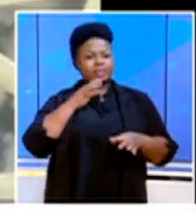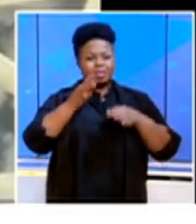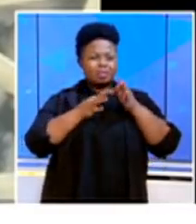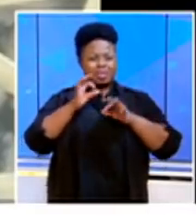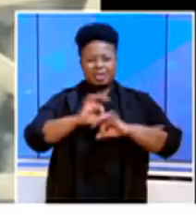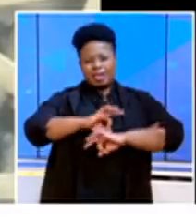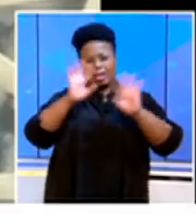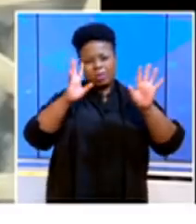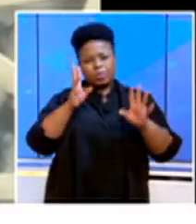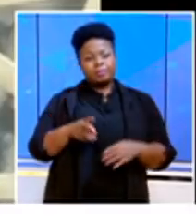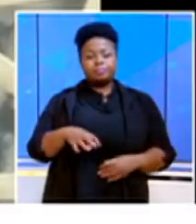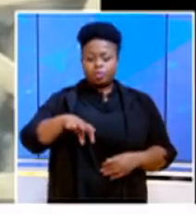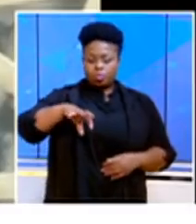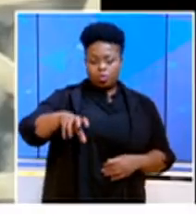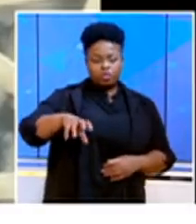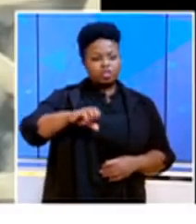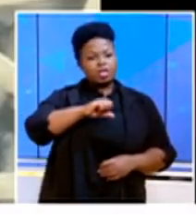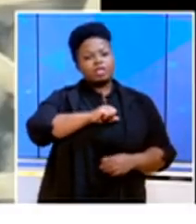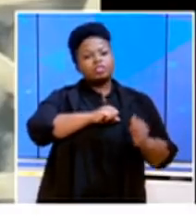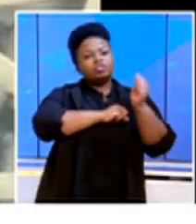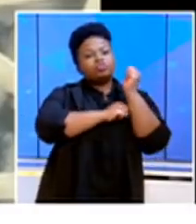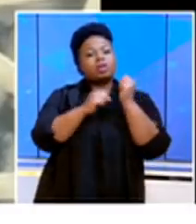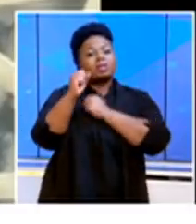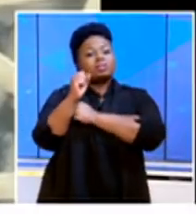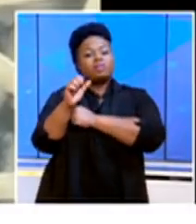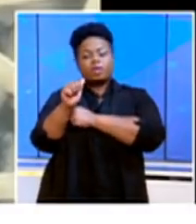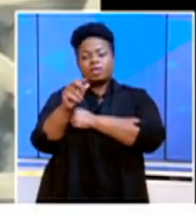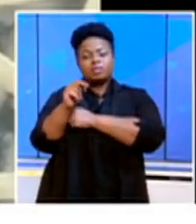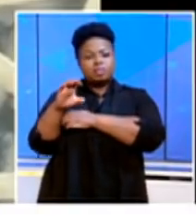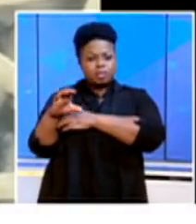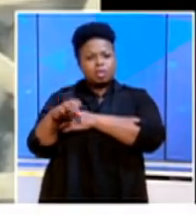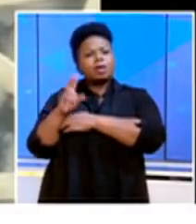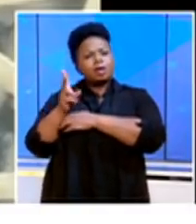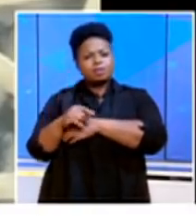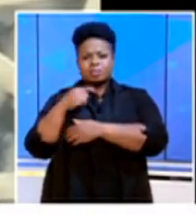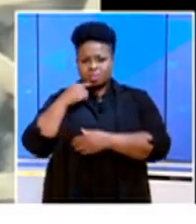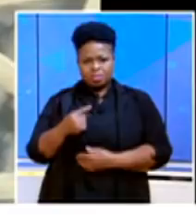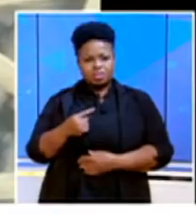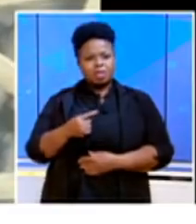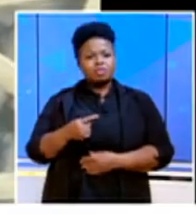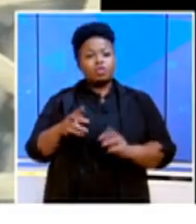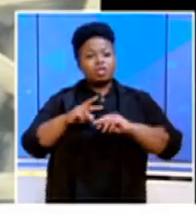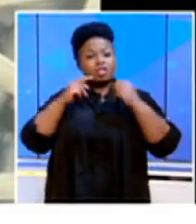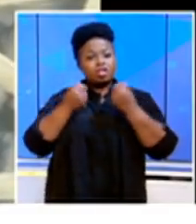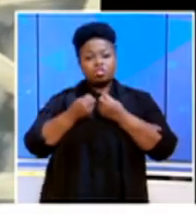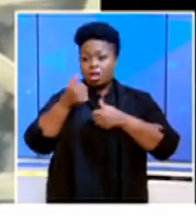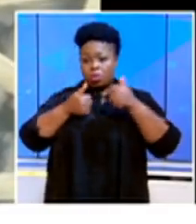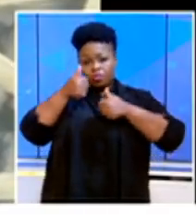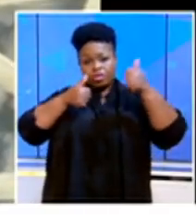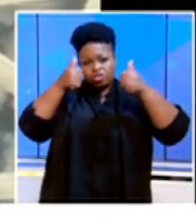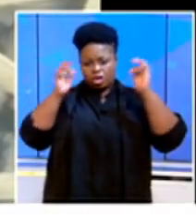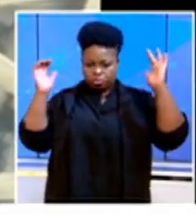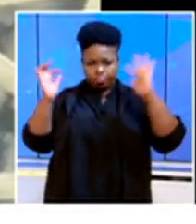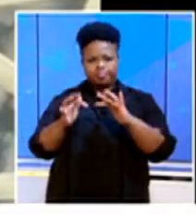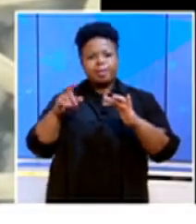of that. Provincial structures of the African National Congress have also asked for an audience with the national officials to be